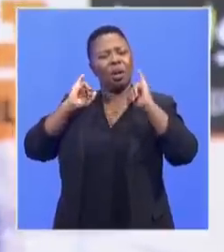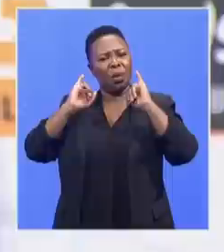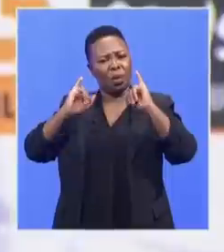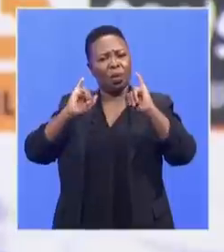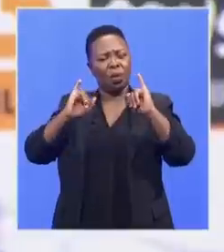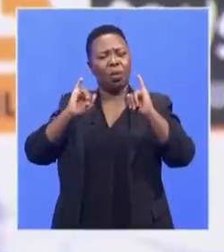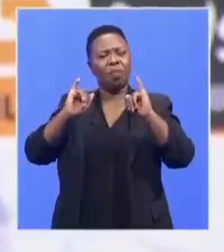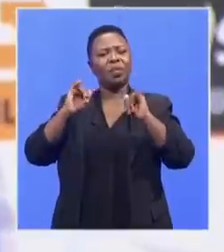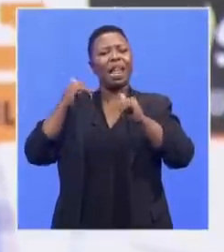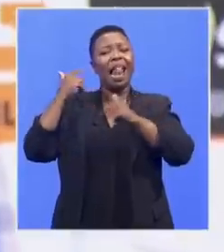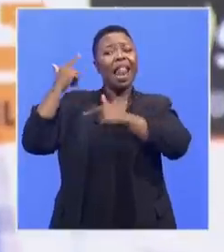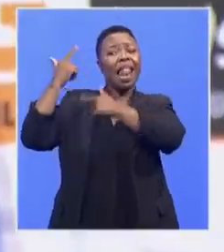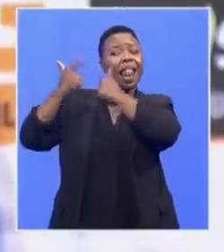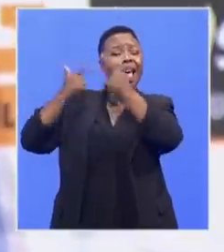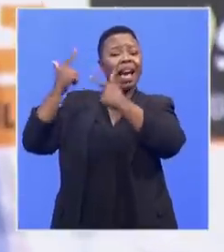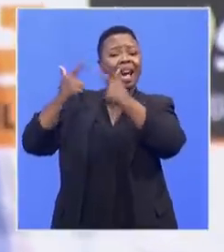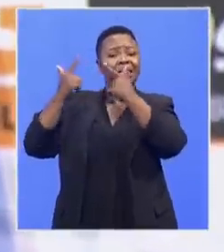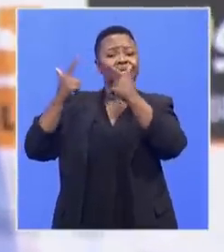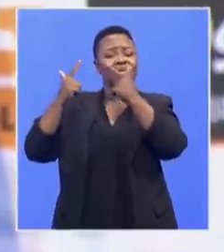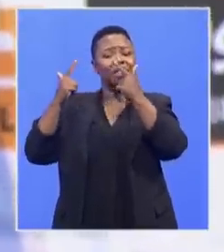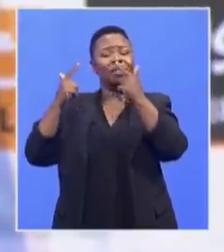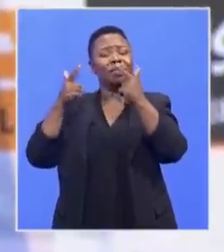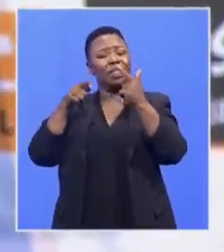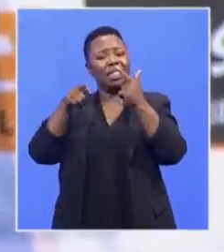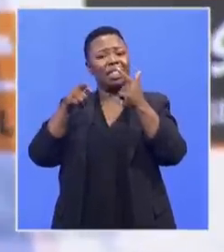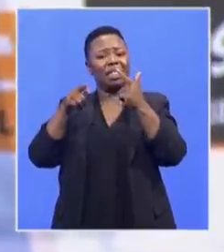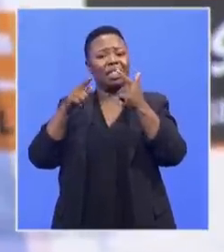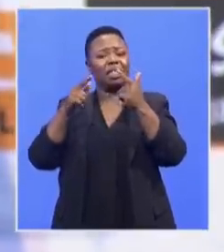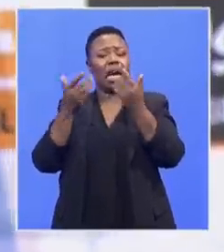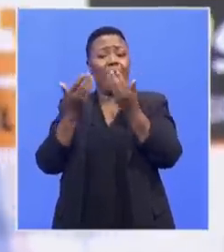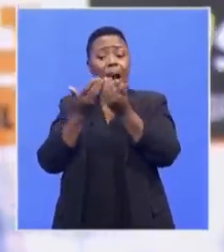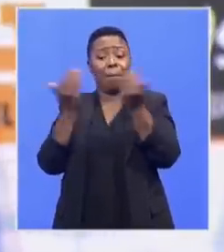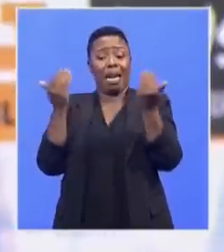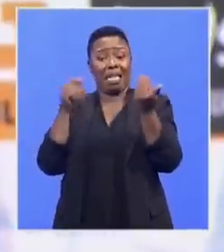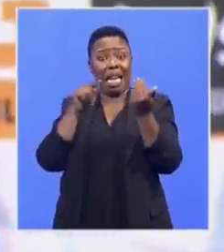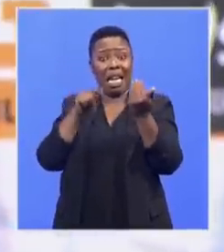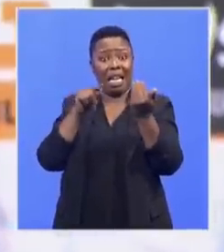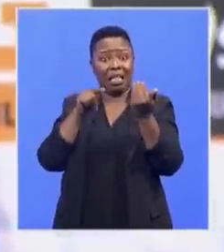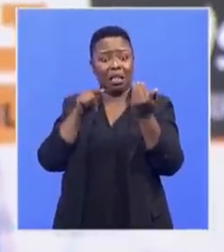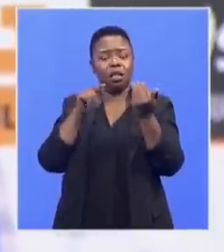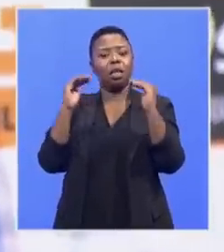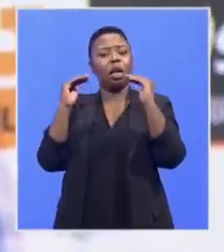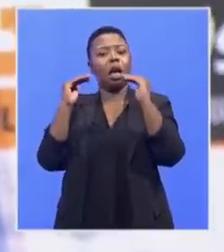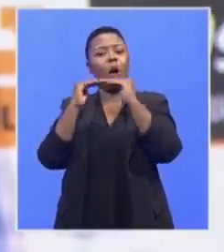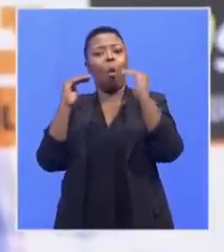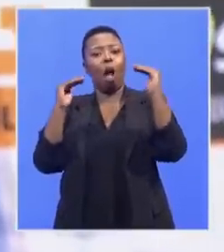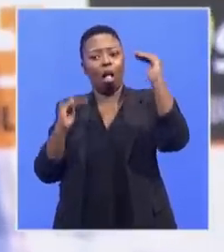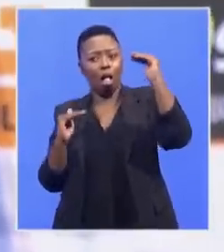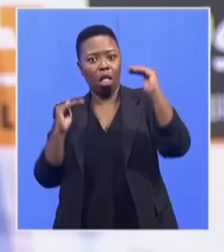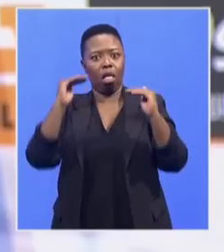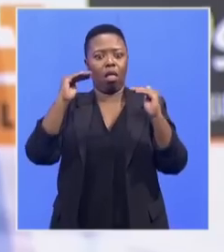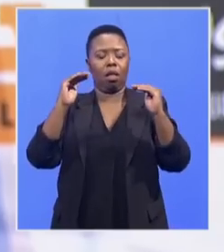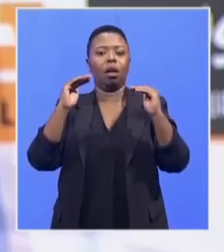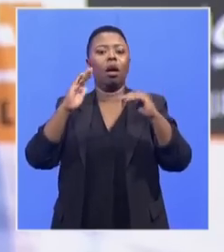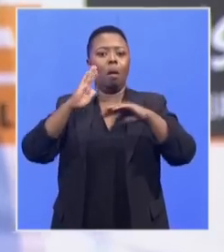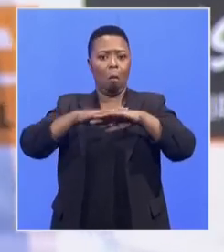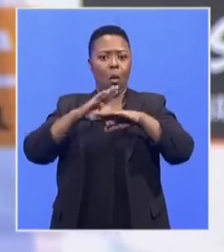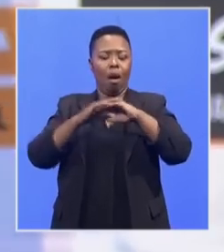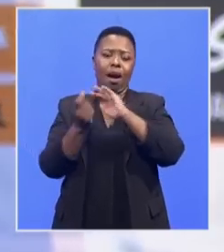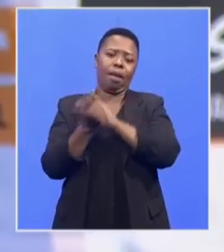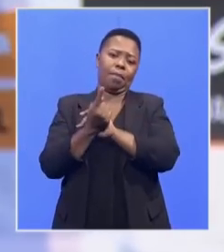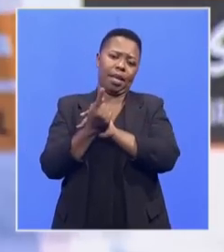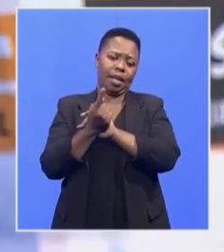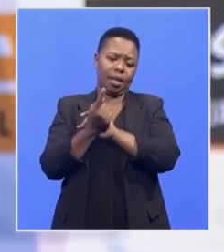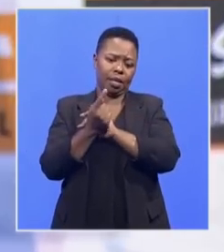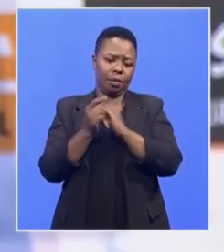legacy of inequality even much worse. We are also now counting the cost of